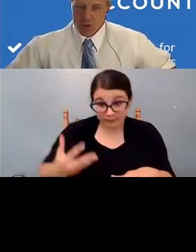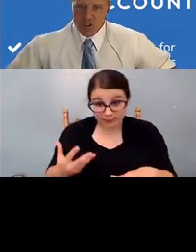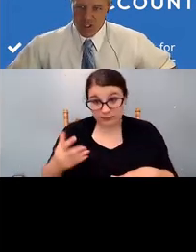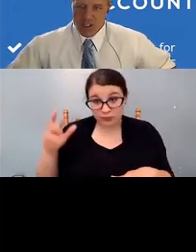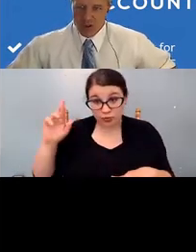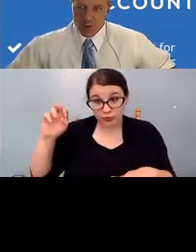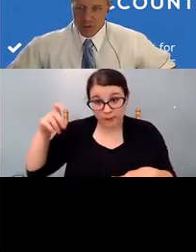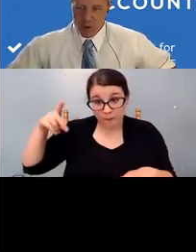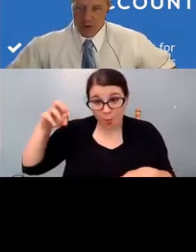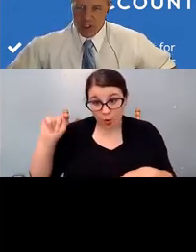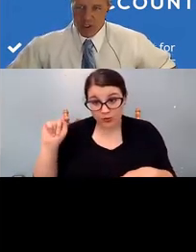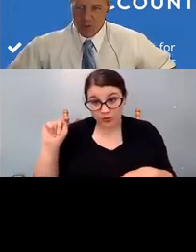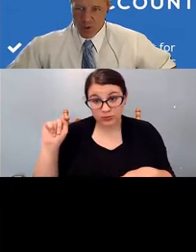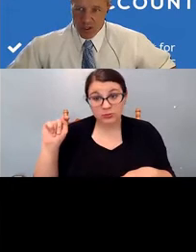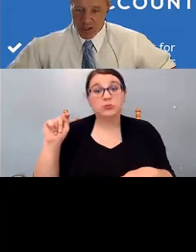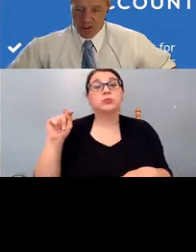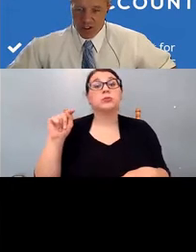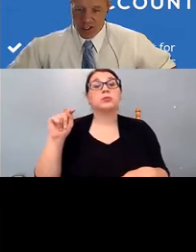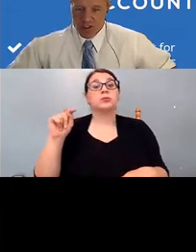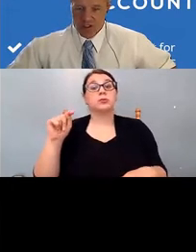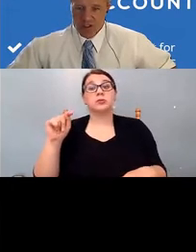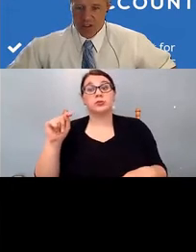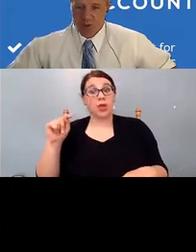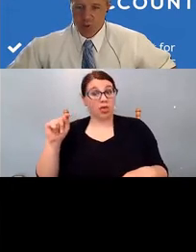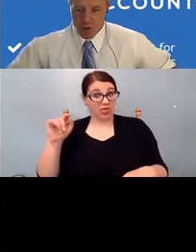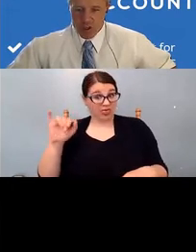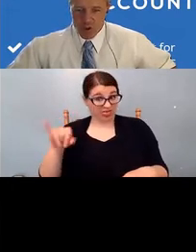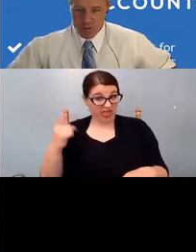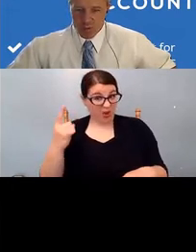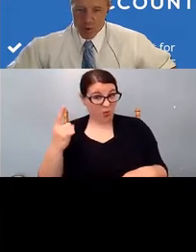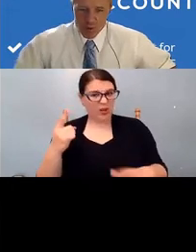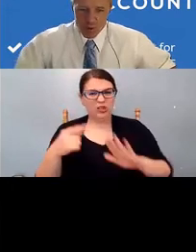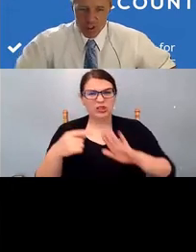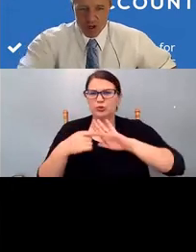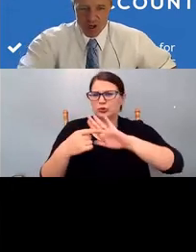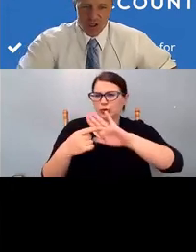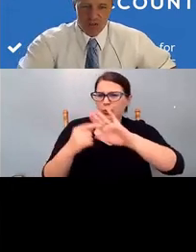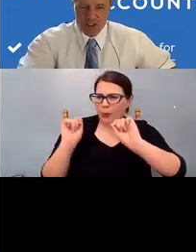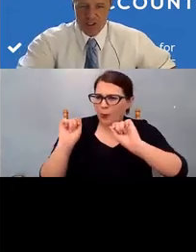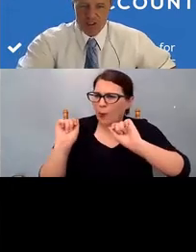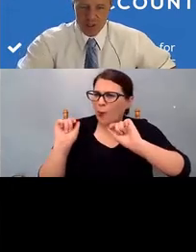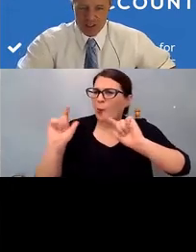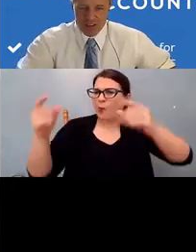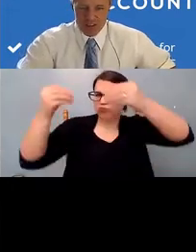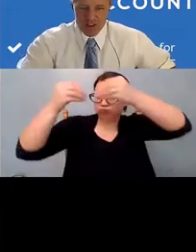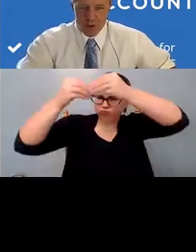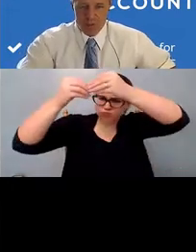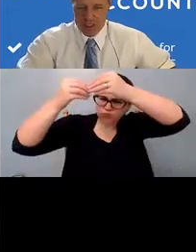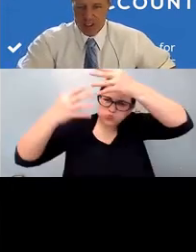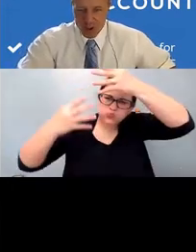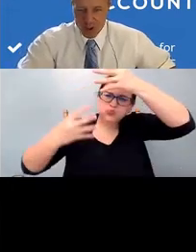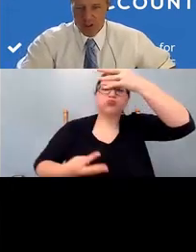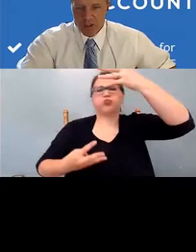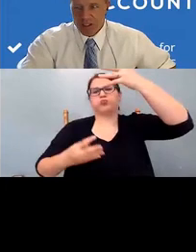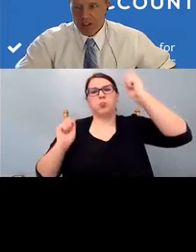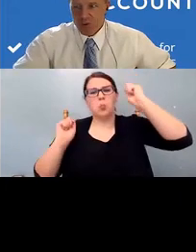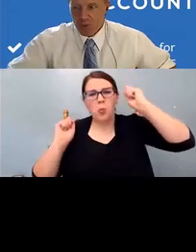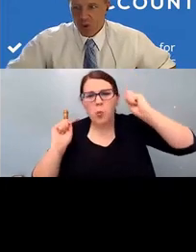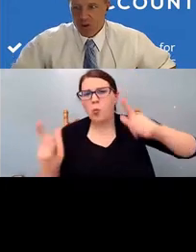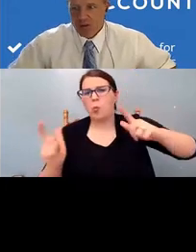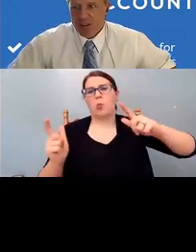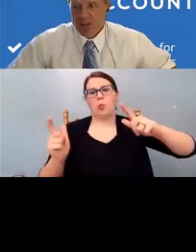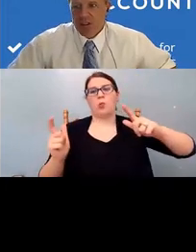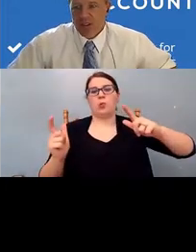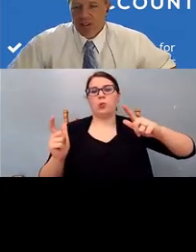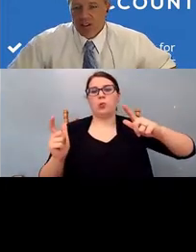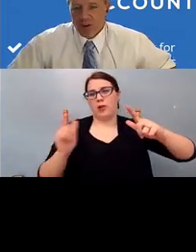the most detailed report that you can run on the section will run you a report in which all of these pieces will be included in the